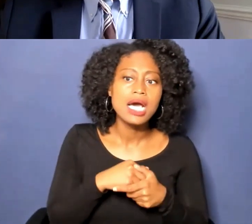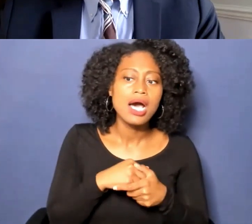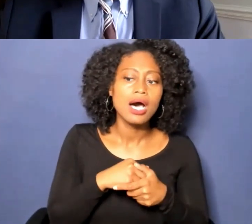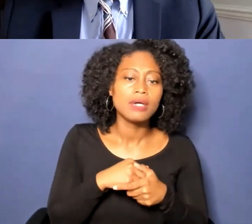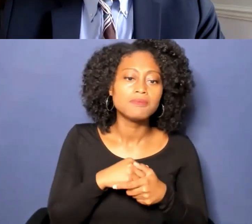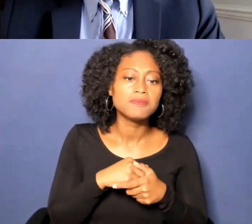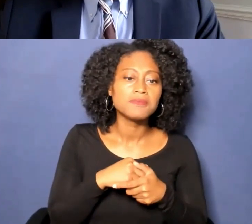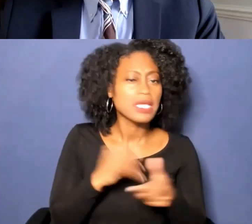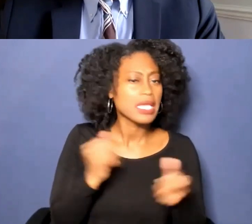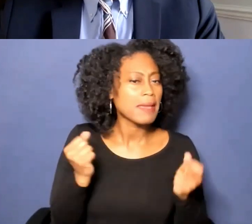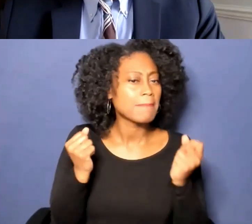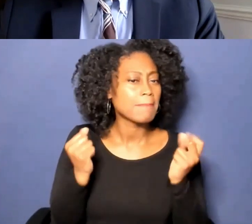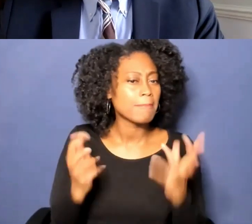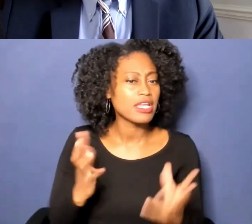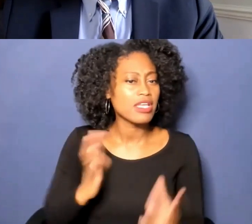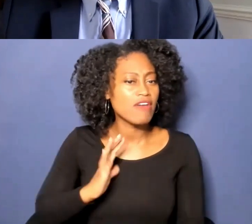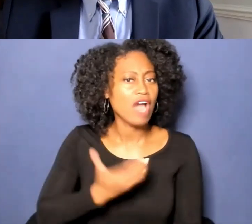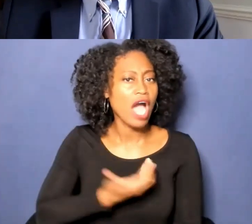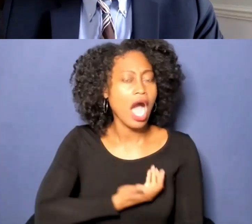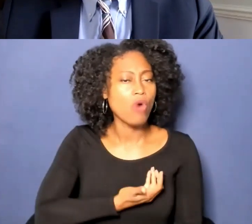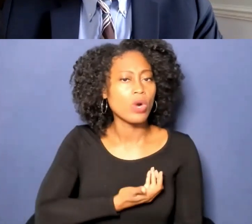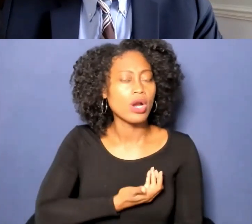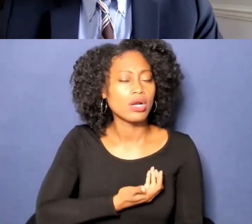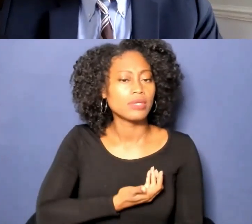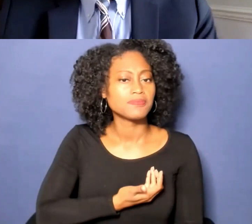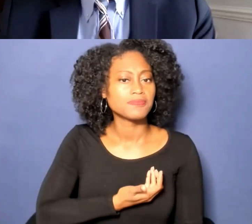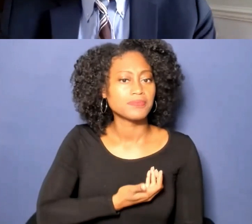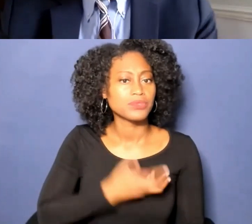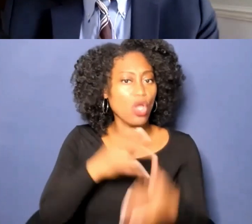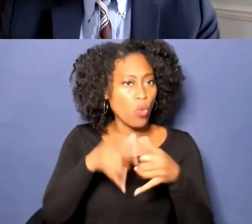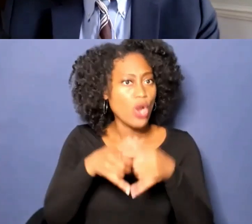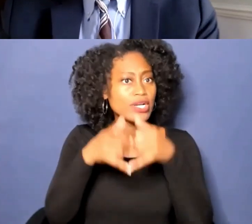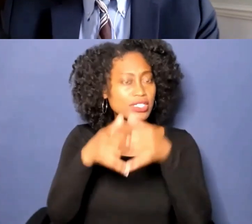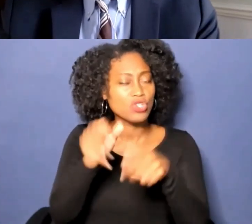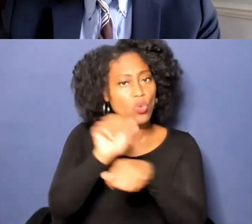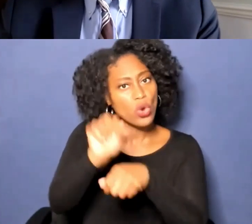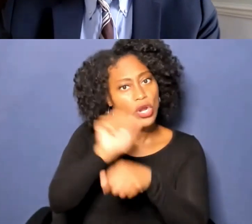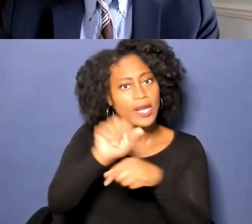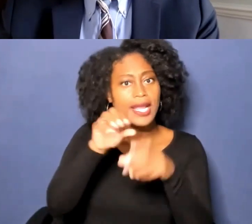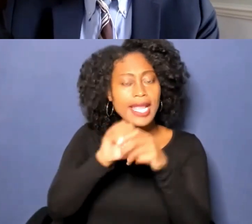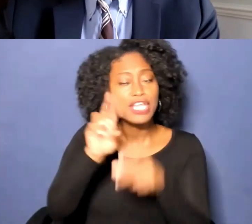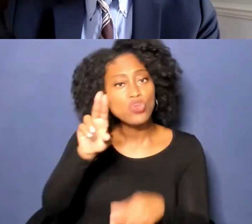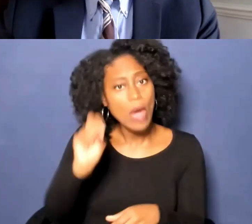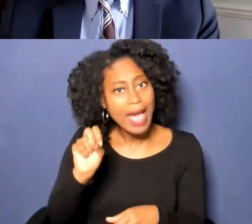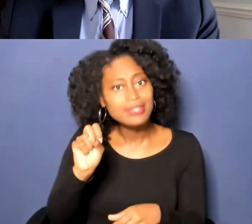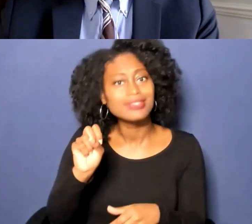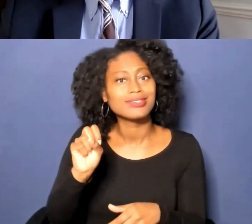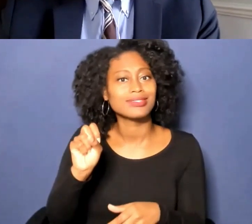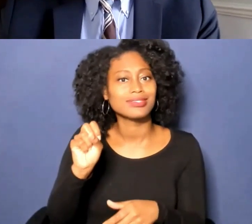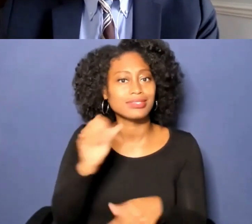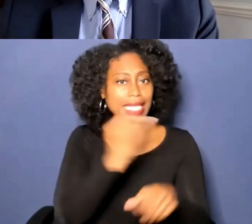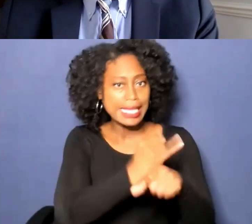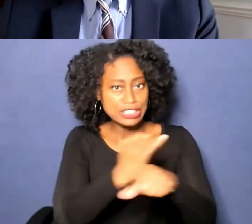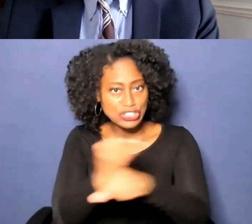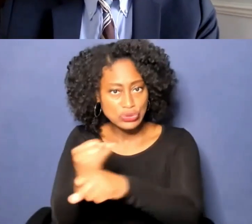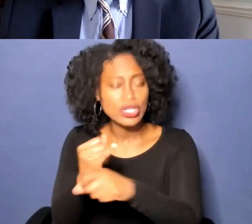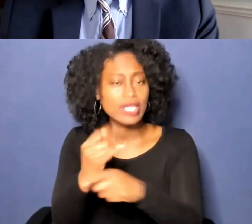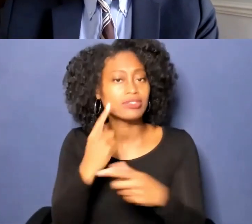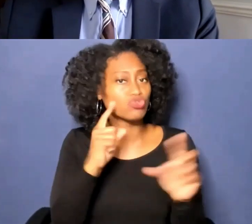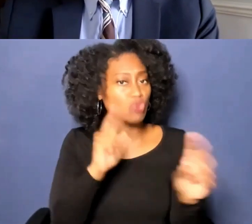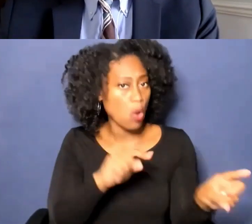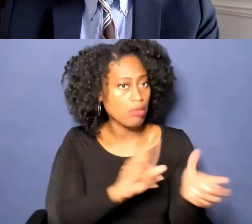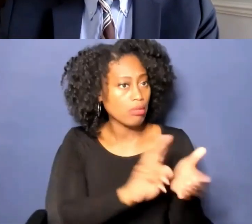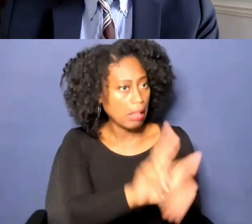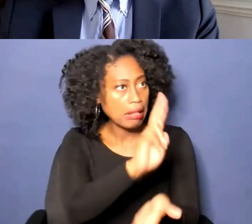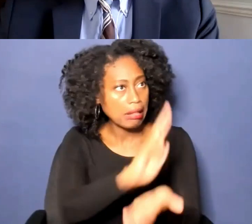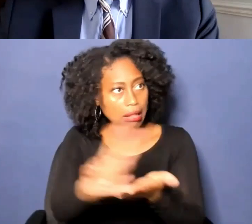working in US institutions or studying in US institutions, and we're interested in the support of quality work.